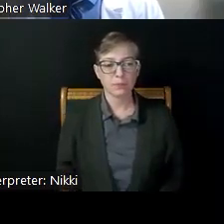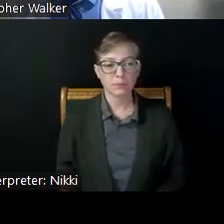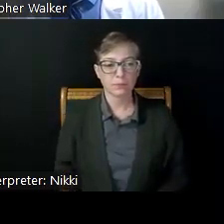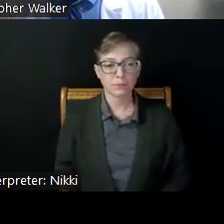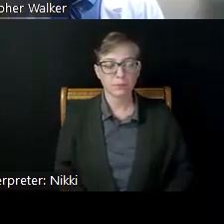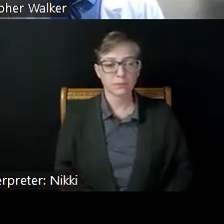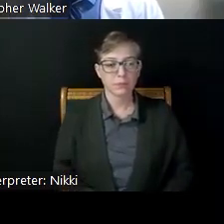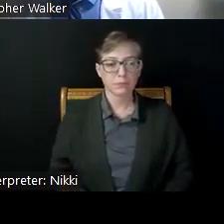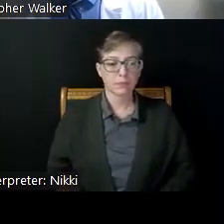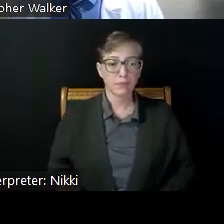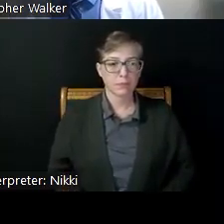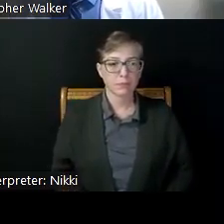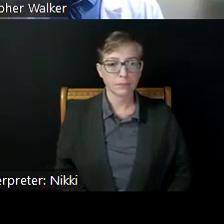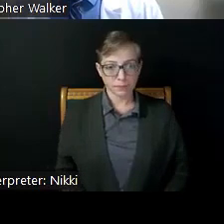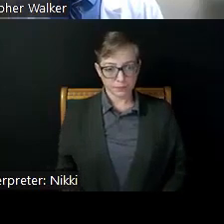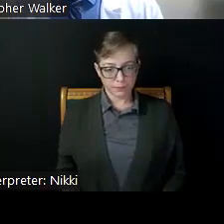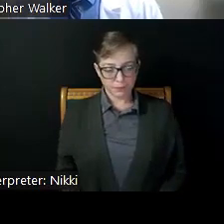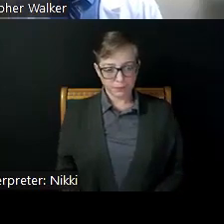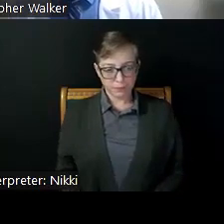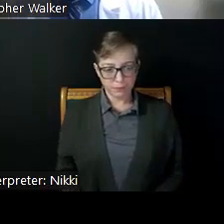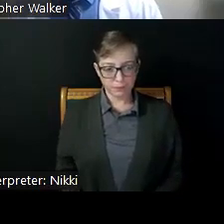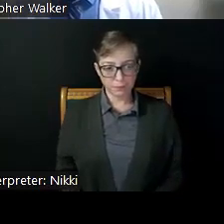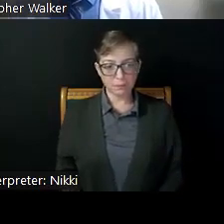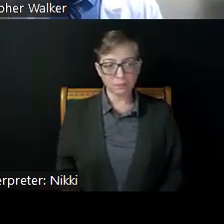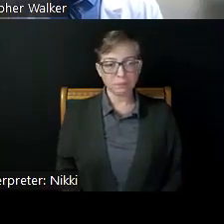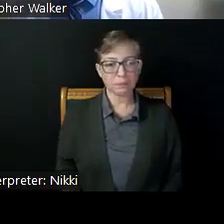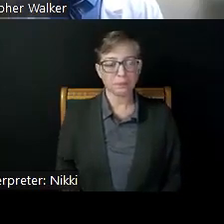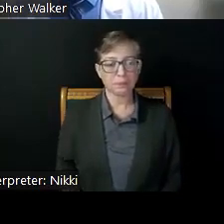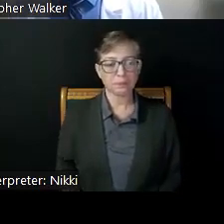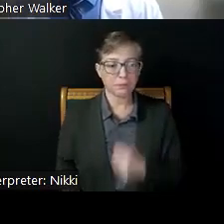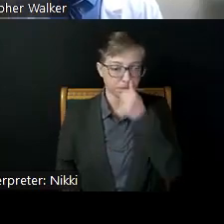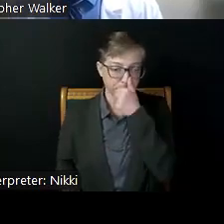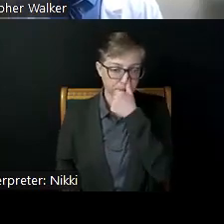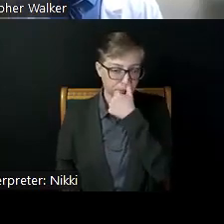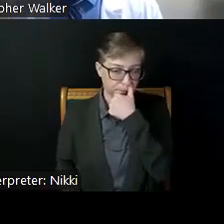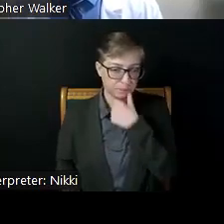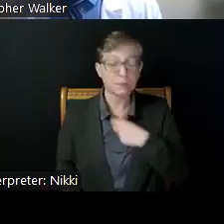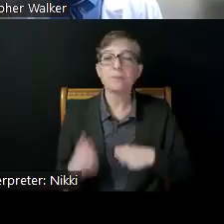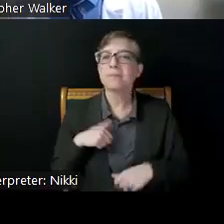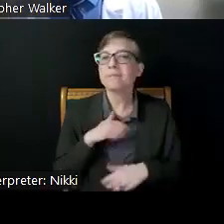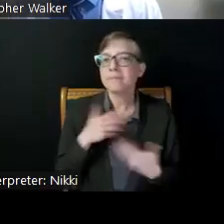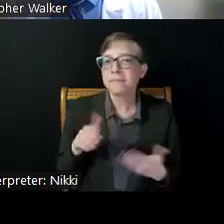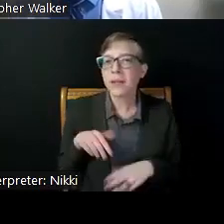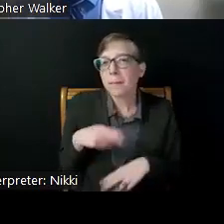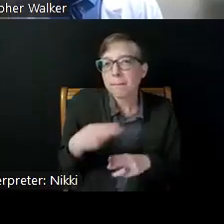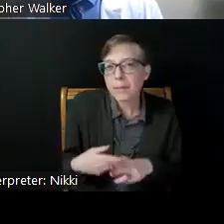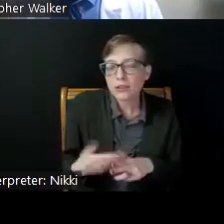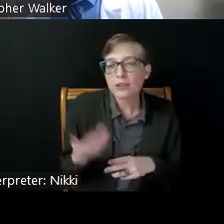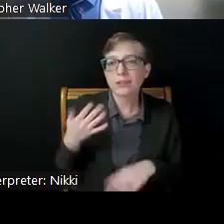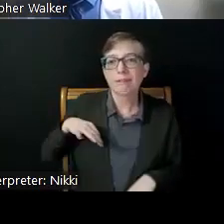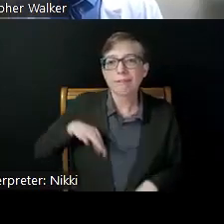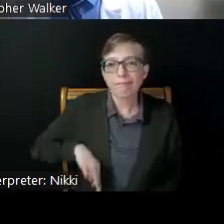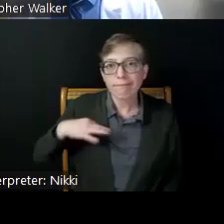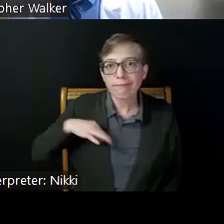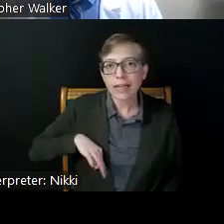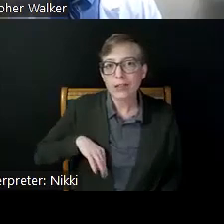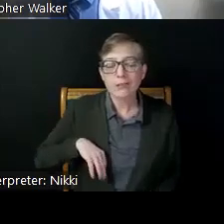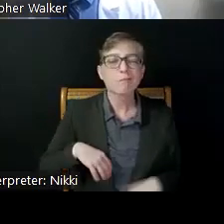So as we mentioned before, the advantages of this test, mostly its